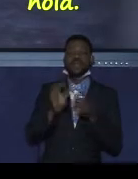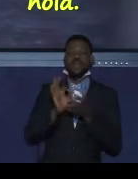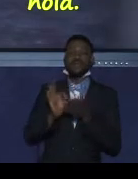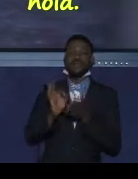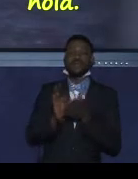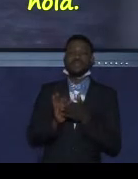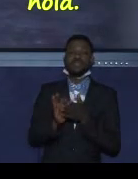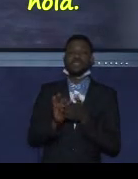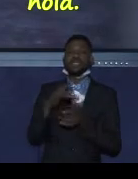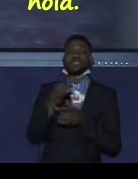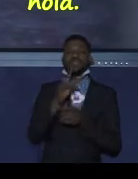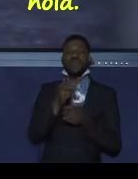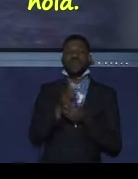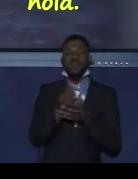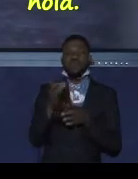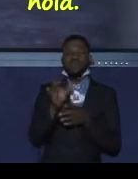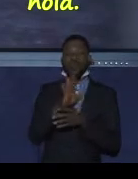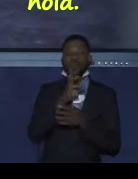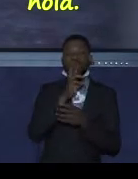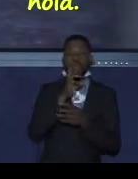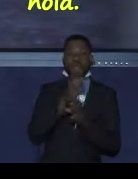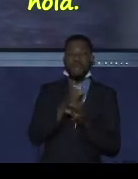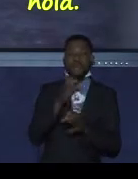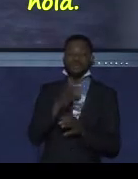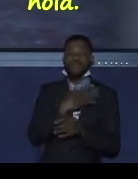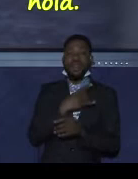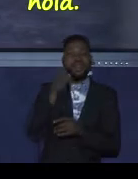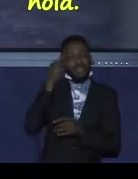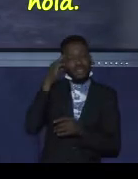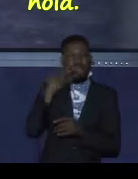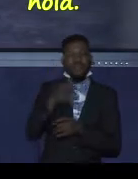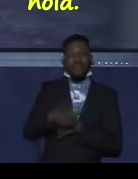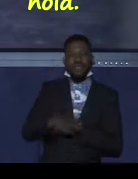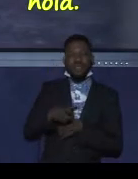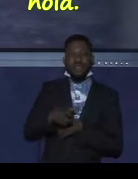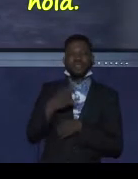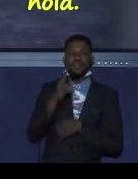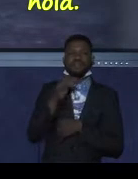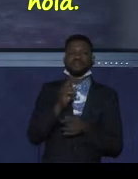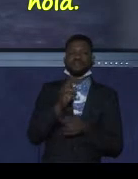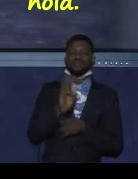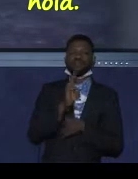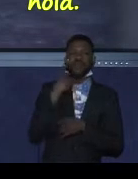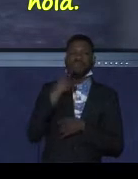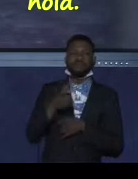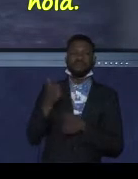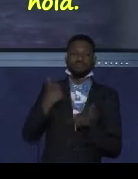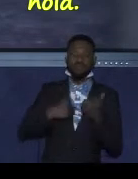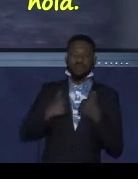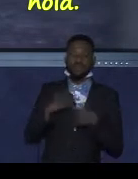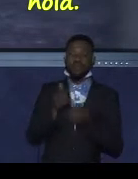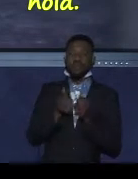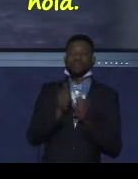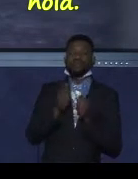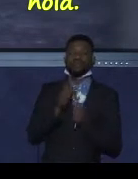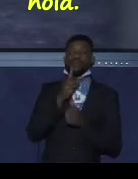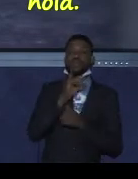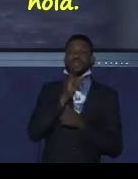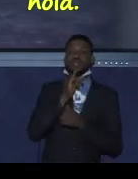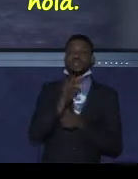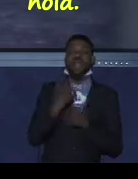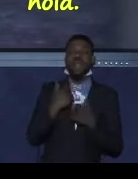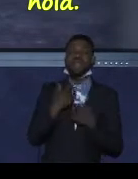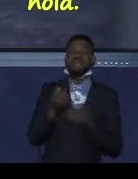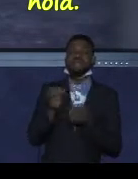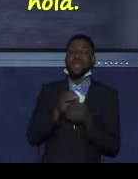now think of your water bottle, the one you take to school, and think of your bucket, the one you use for taking your bath. Now, which one do you think has